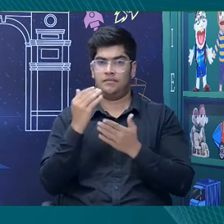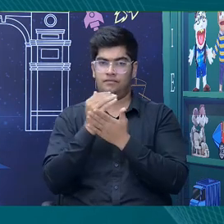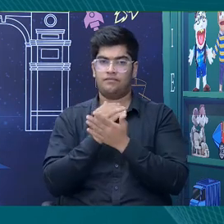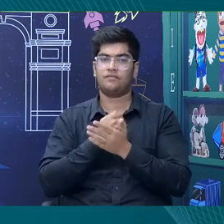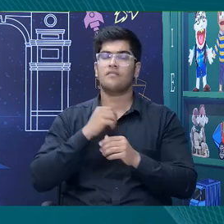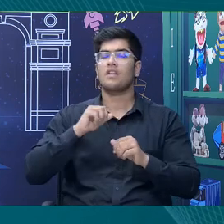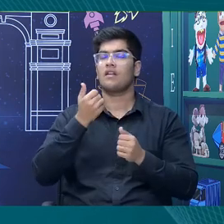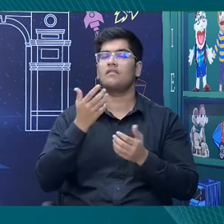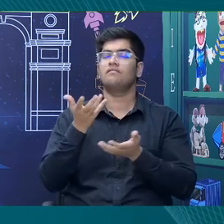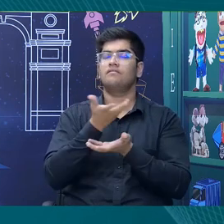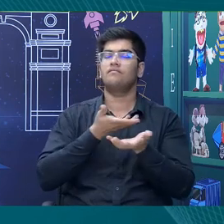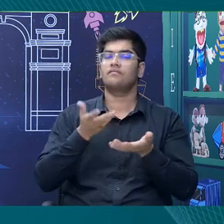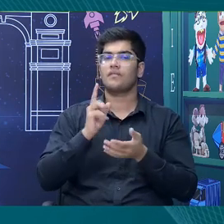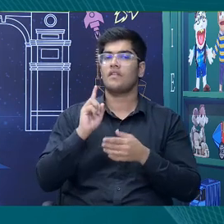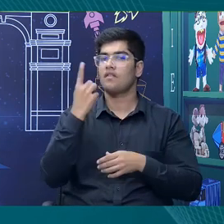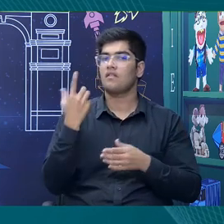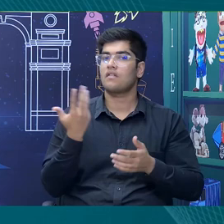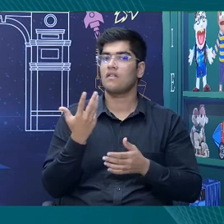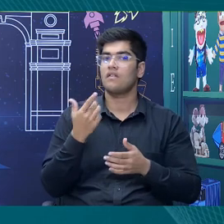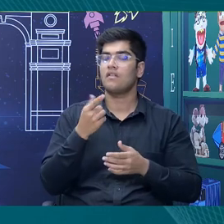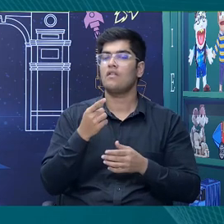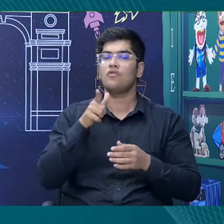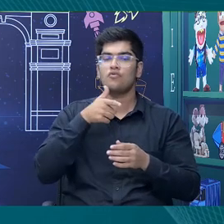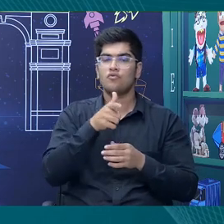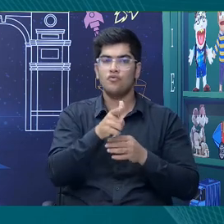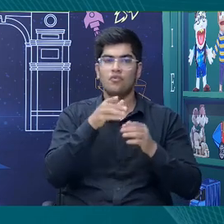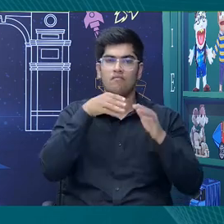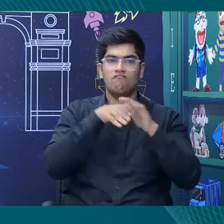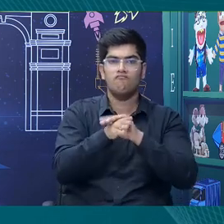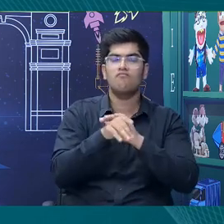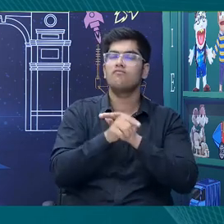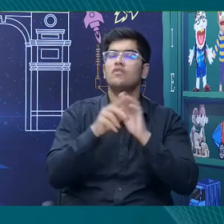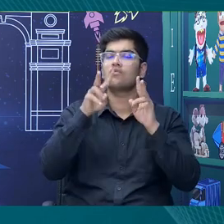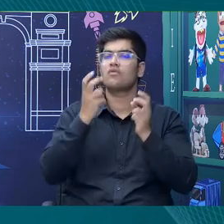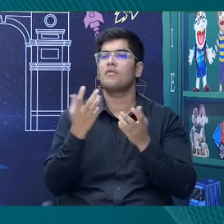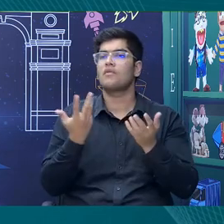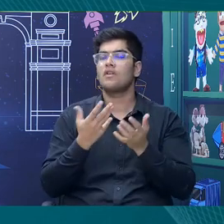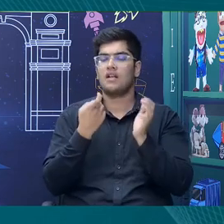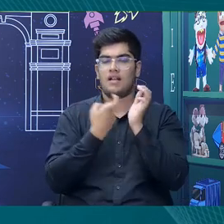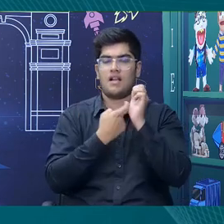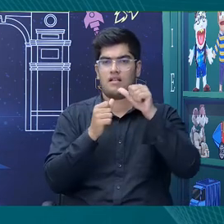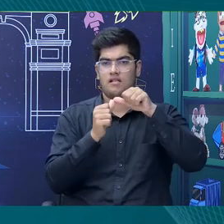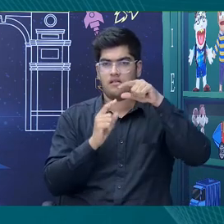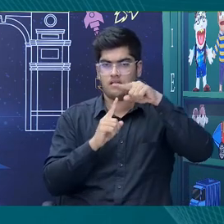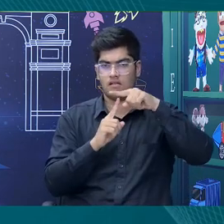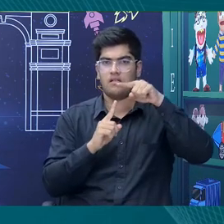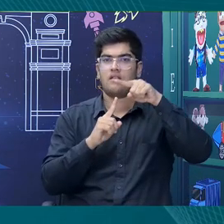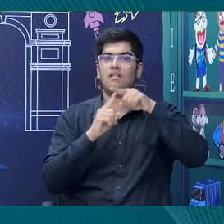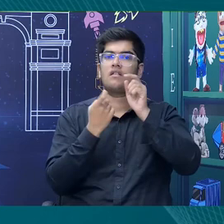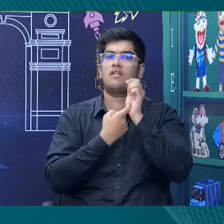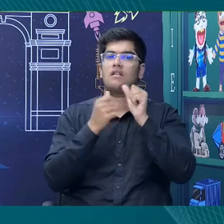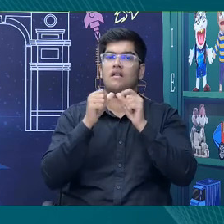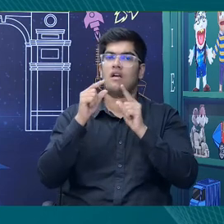talking about what a rat trap is, what learners understand by a rat trap. Have they ever seen a